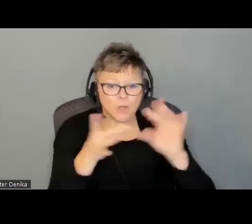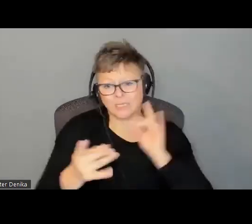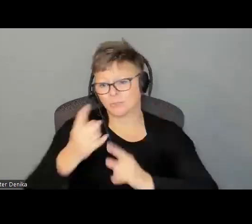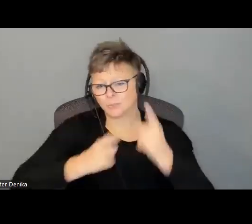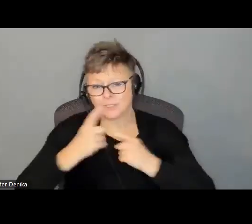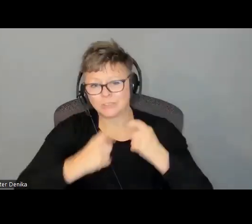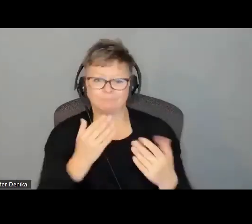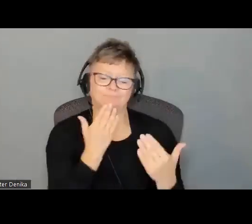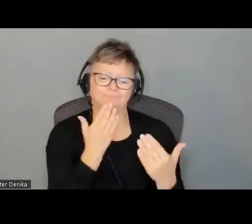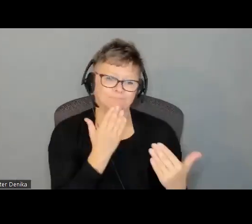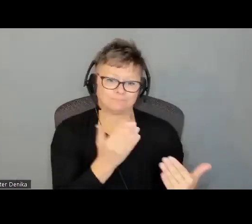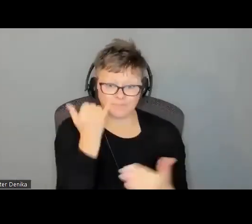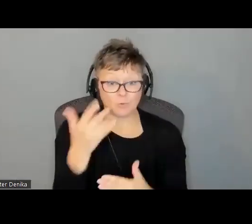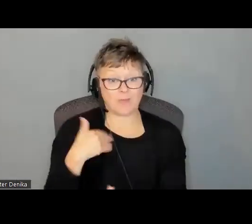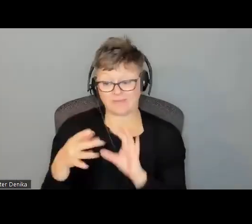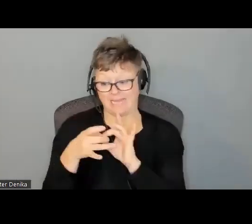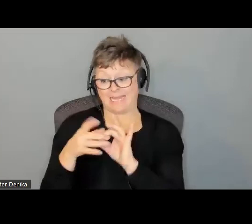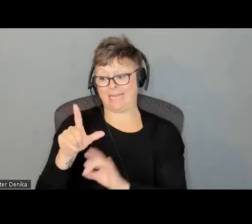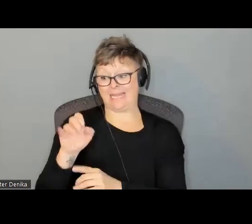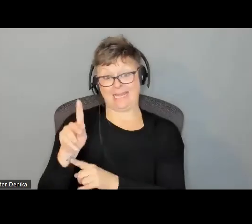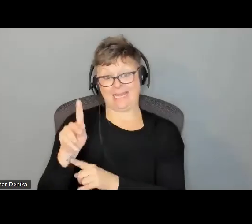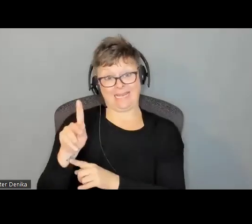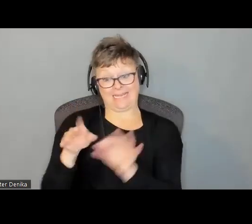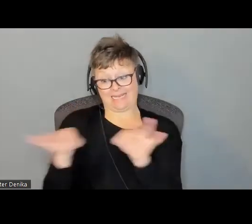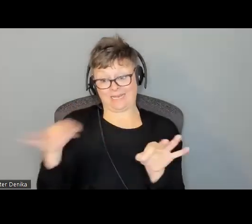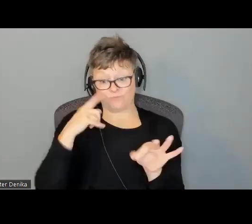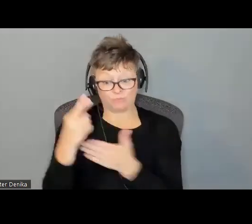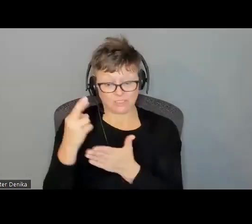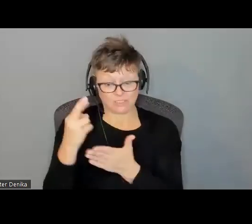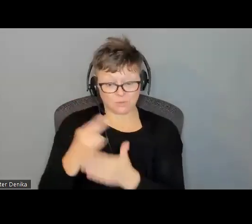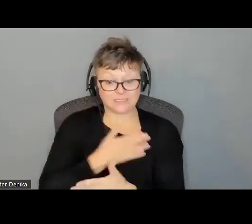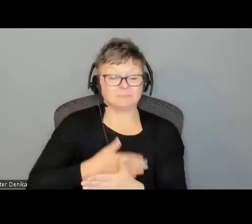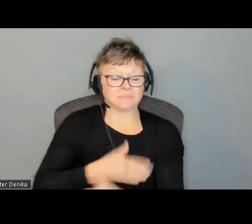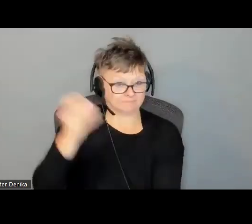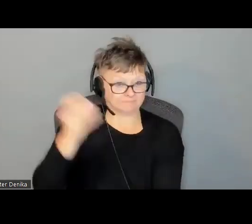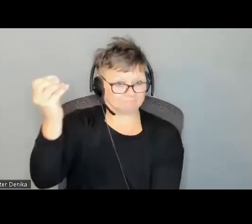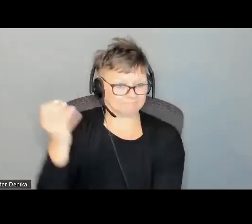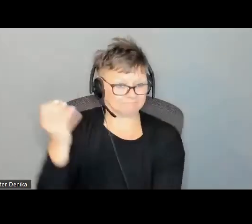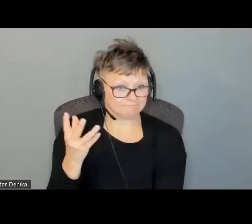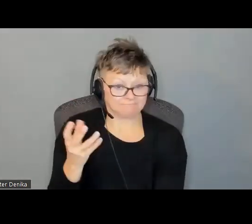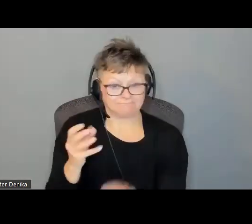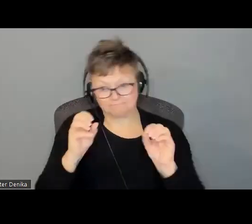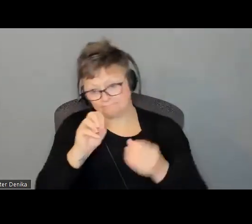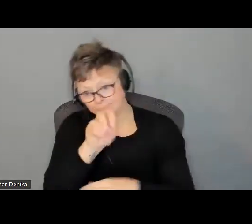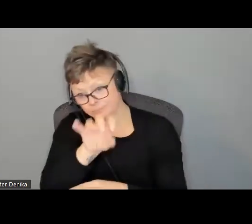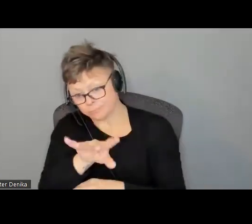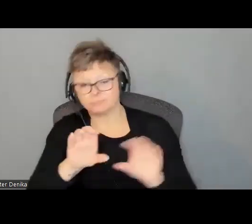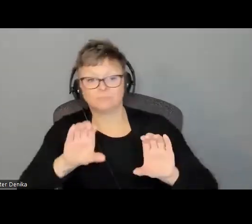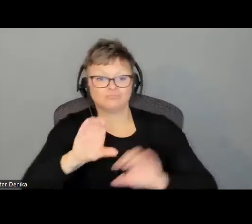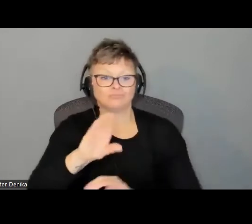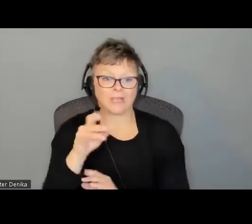to resources, please share them in the chat, and we will then share them with